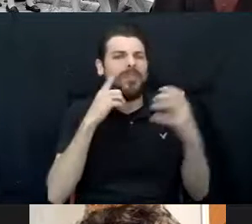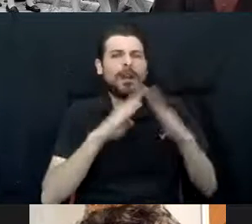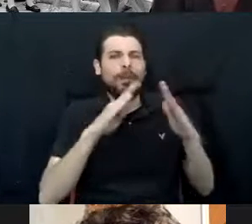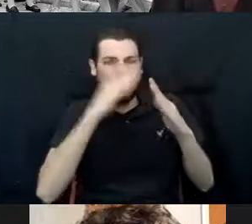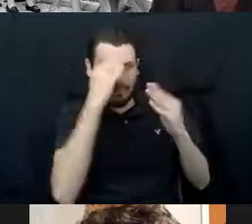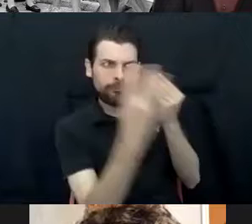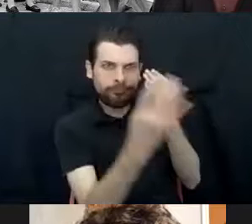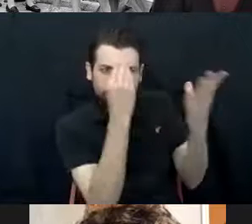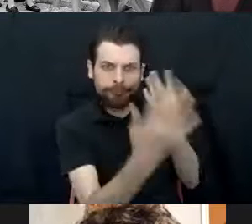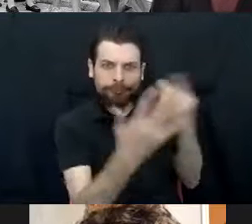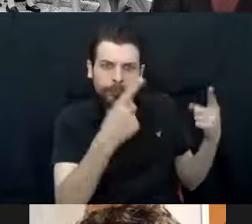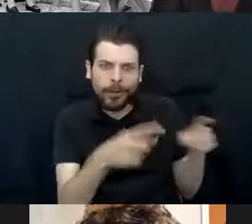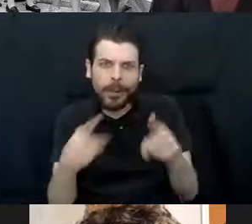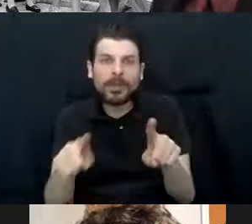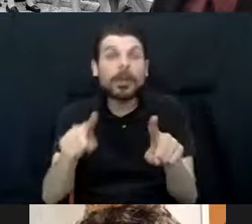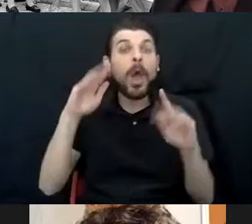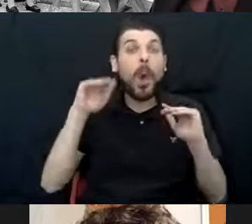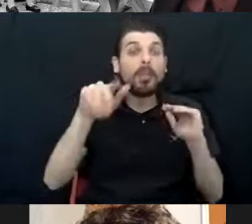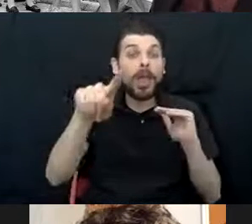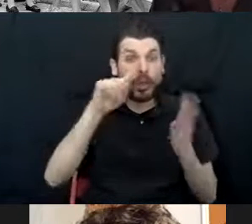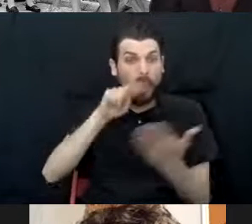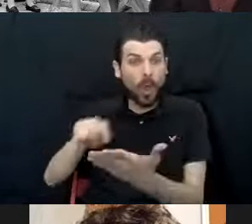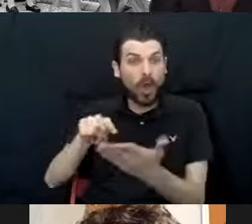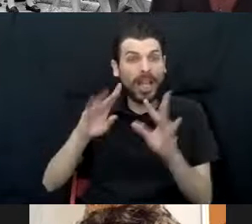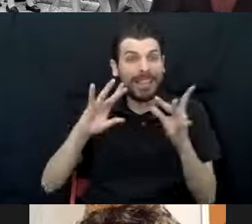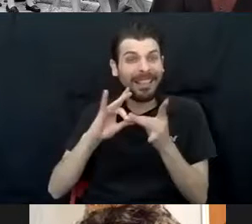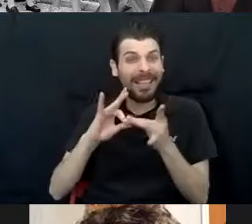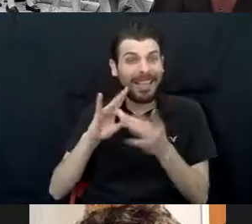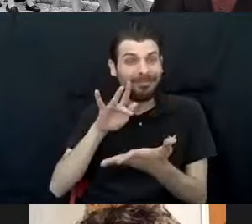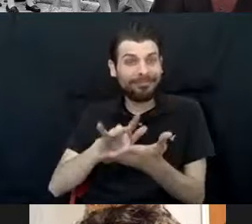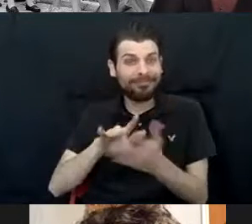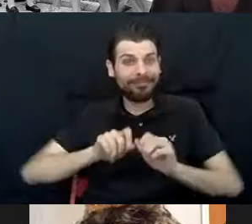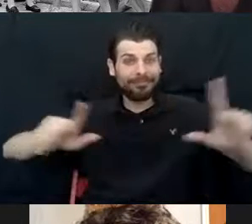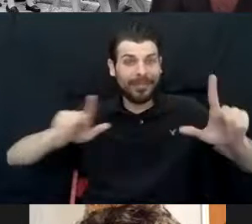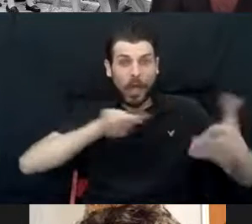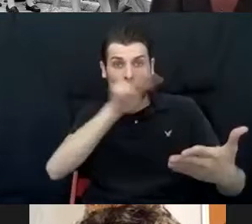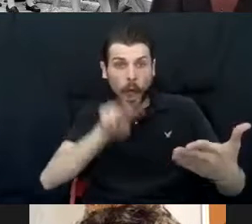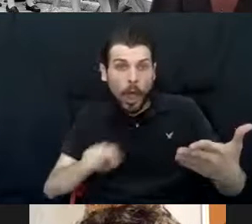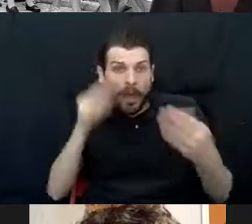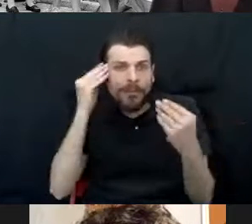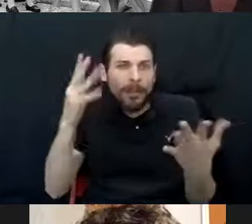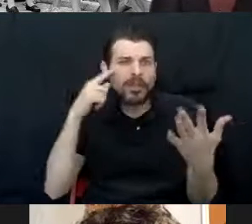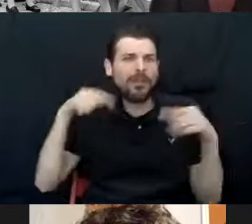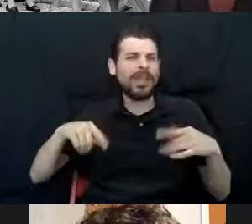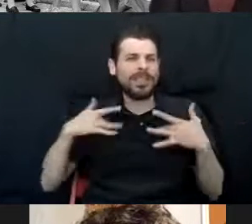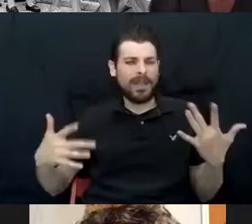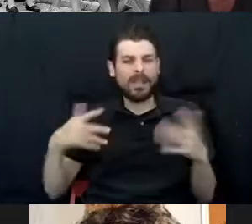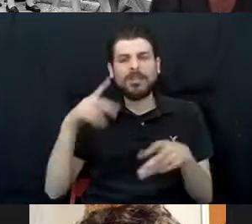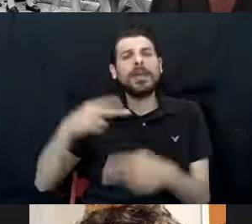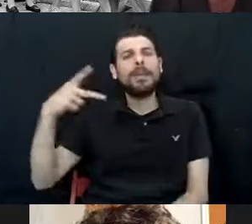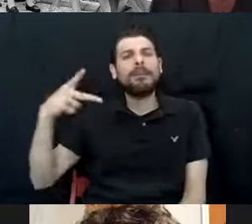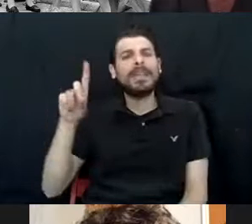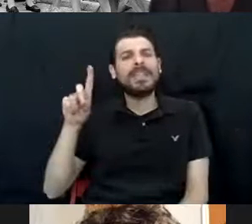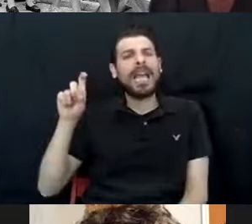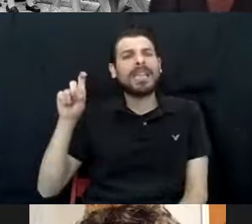everybody checks out the link. We made a link directly for this campaign, this event that's called PDX Civil